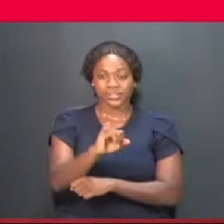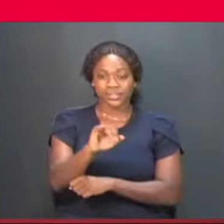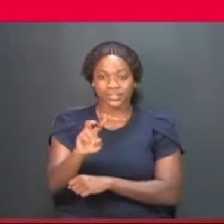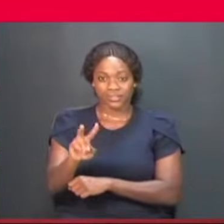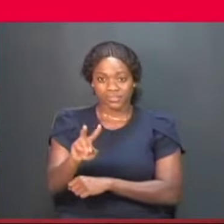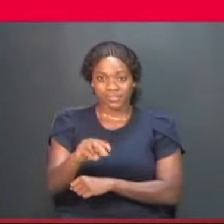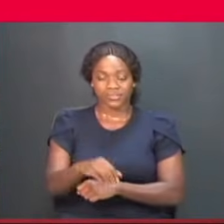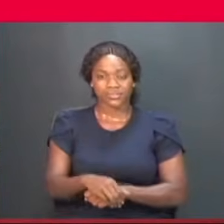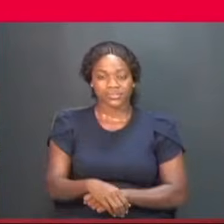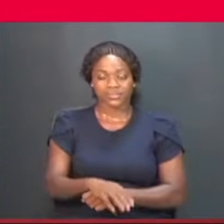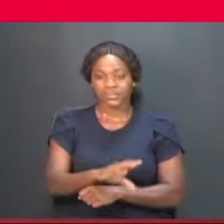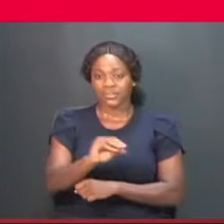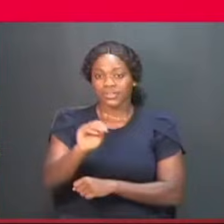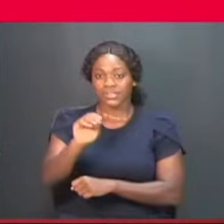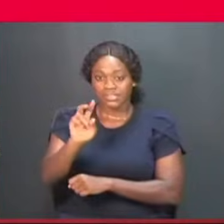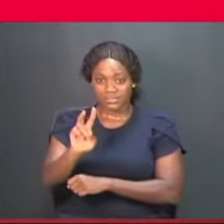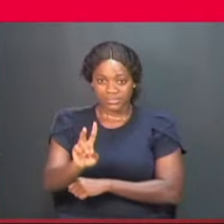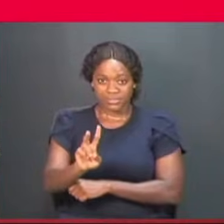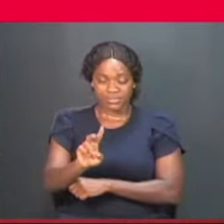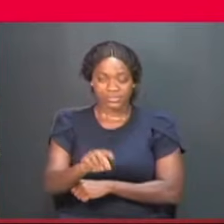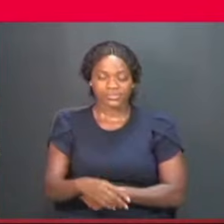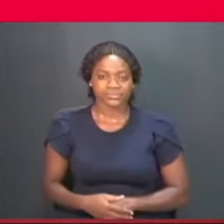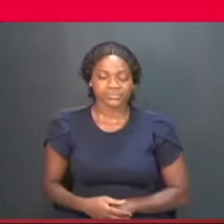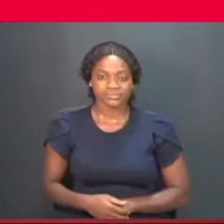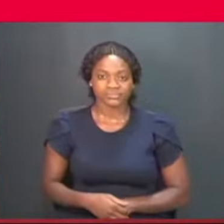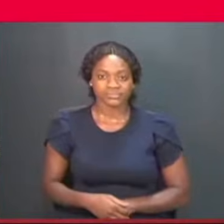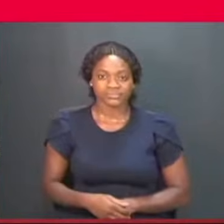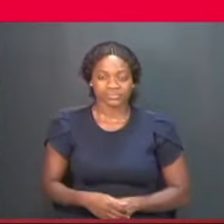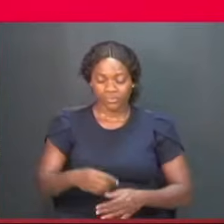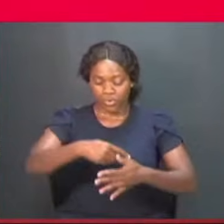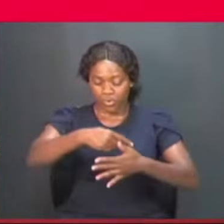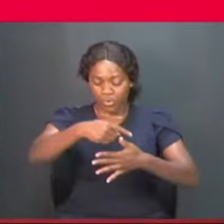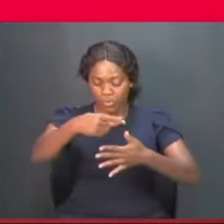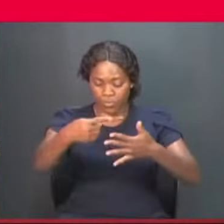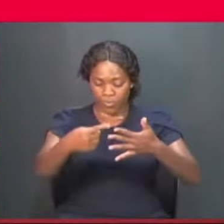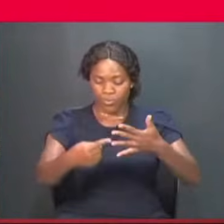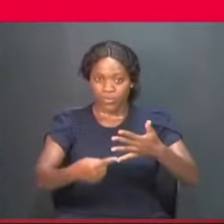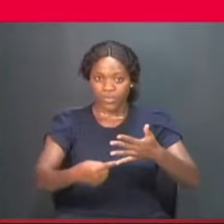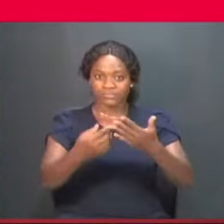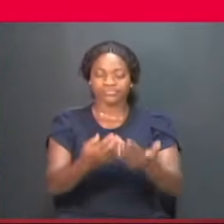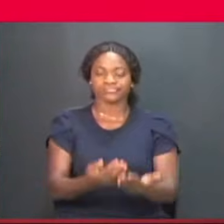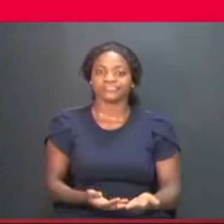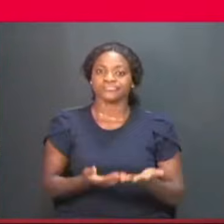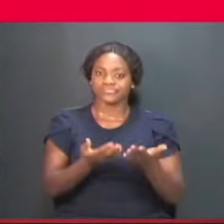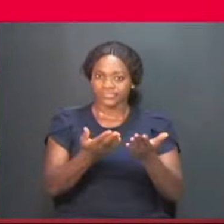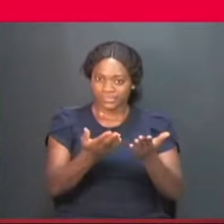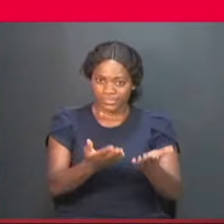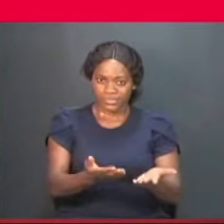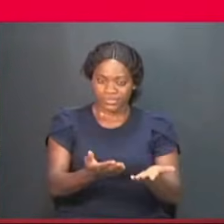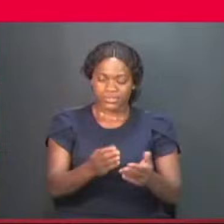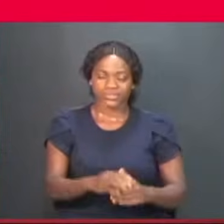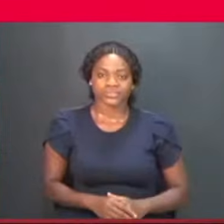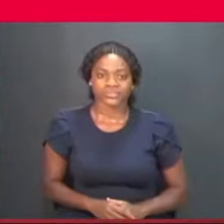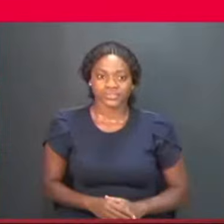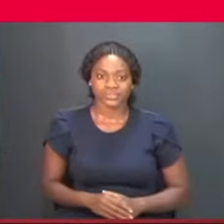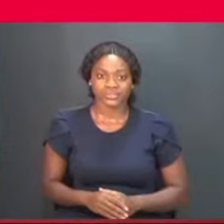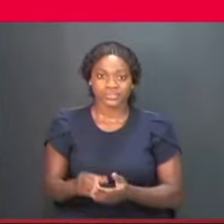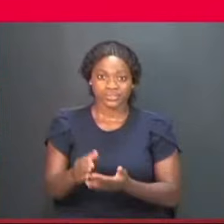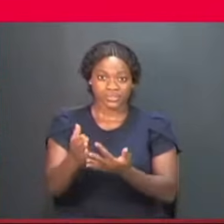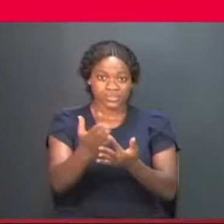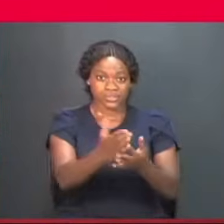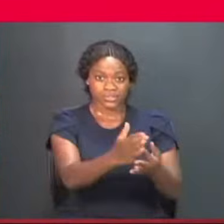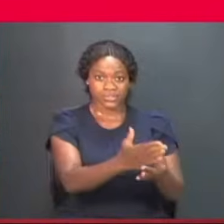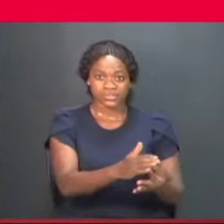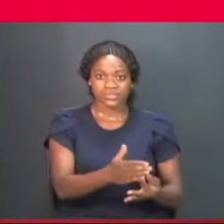IV, and V are all duly presented, and they are for